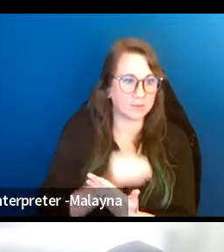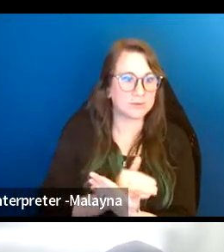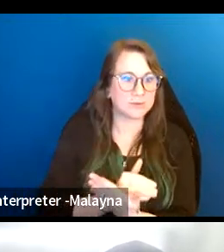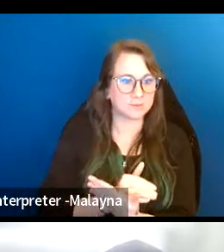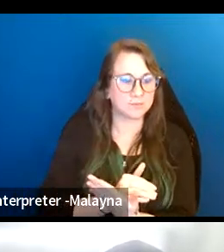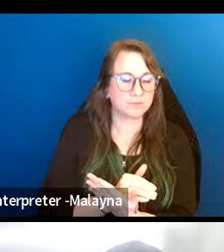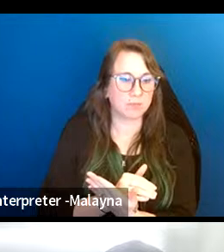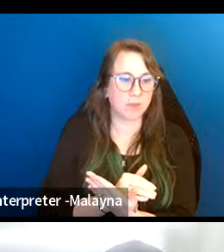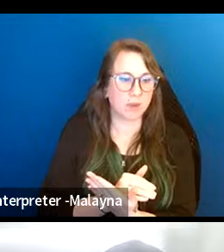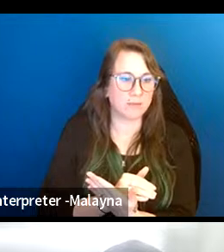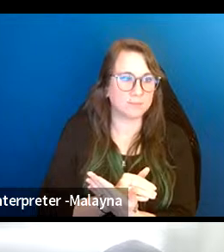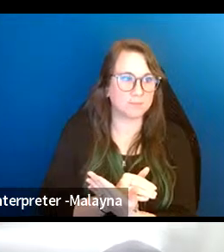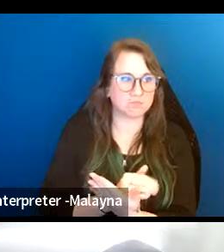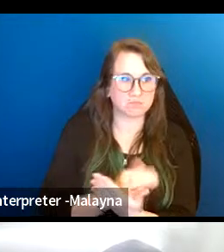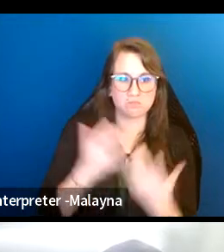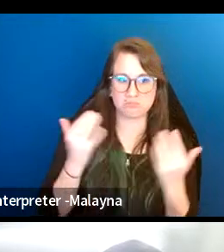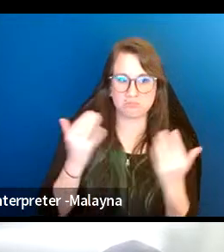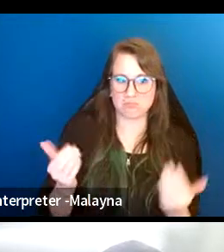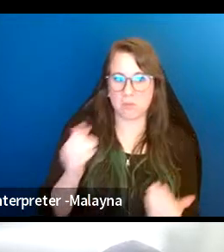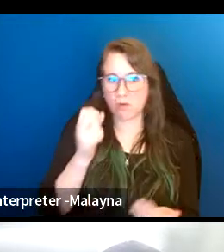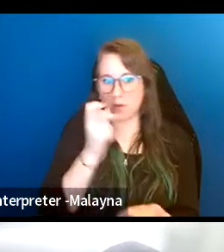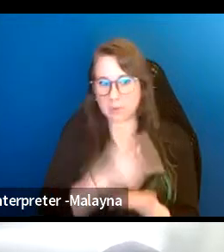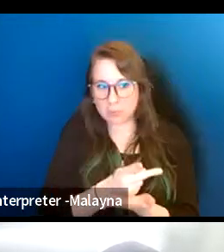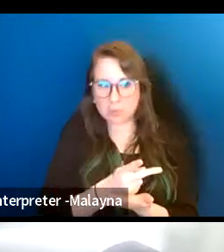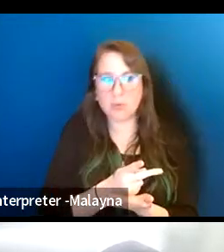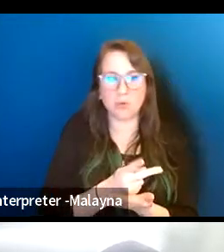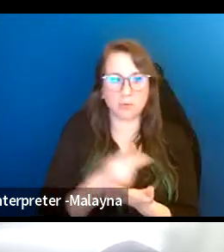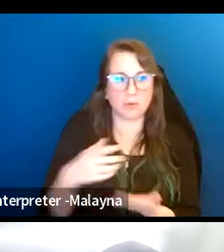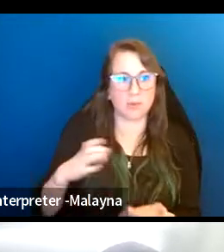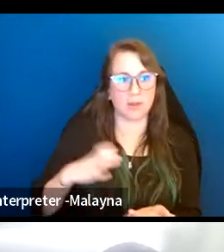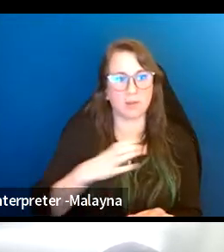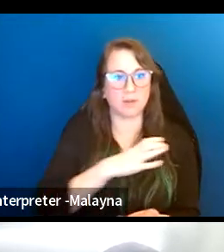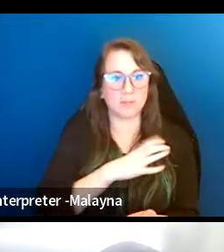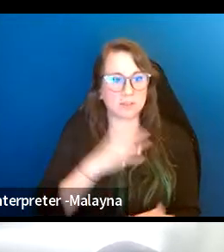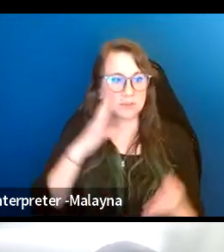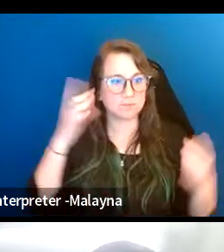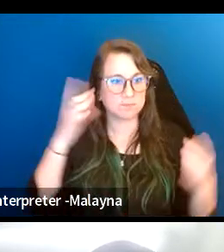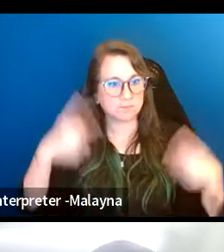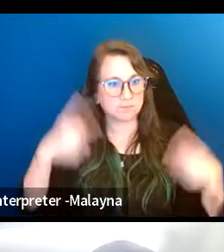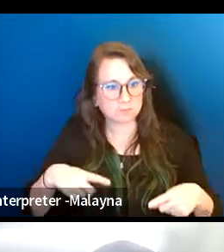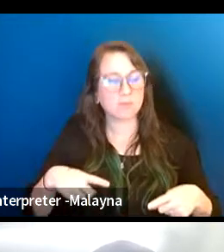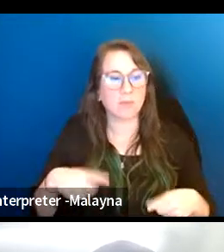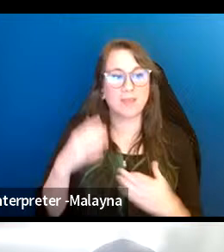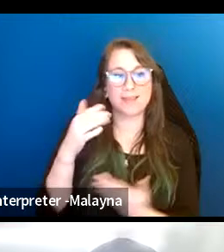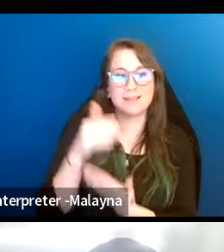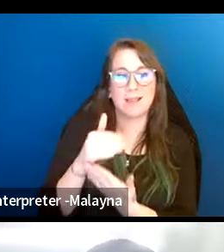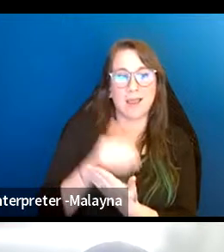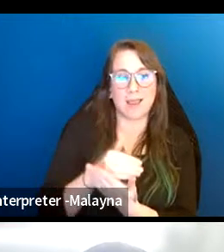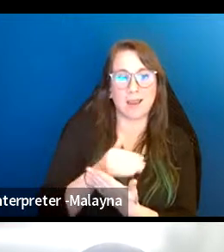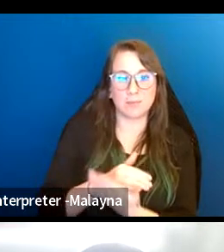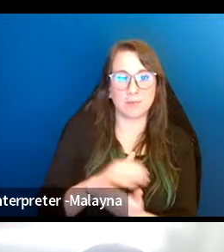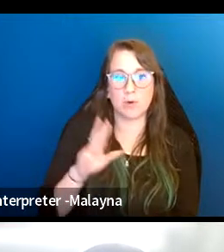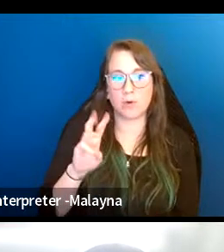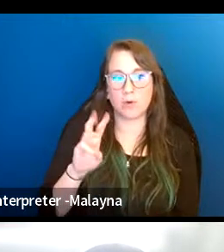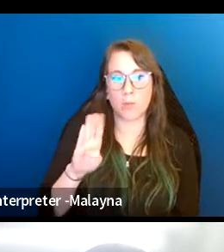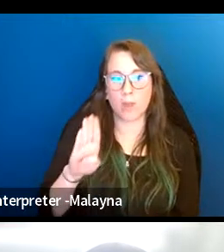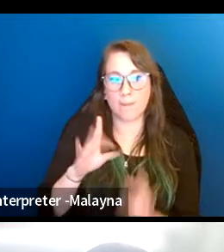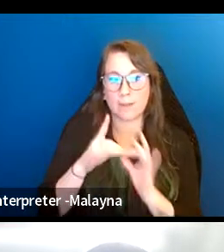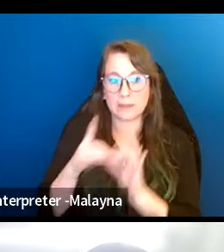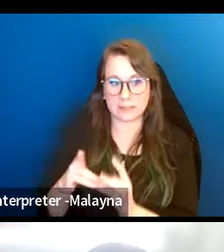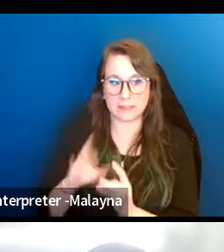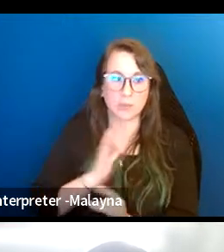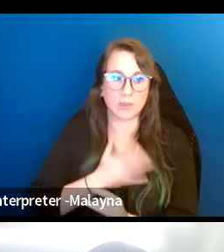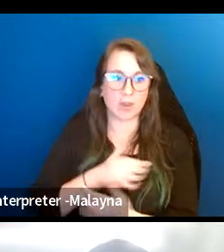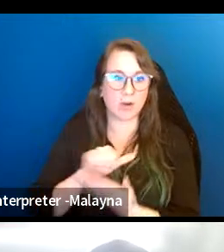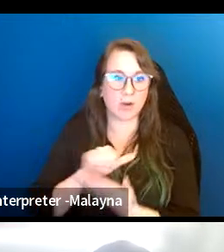to approve them amongst the commission. These items were web linked within our